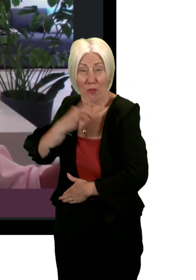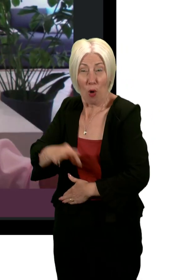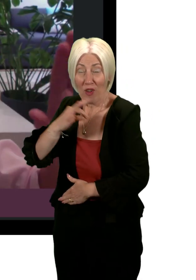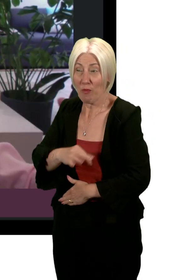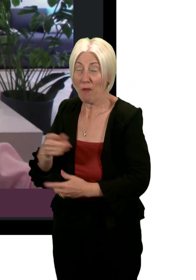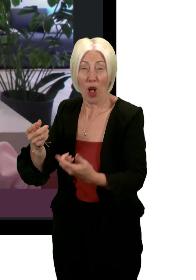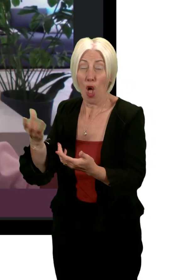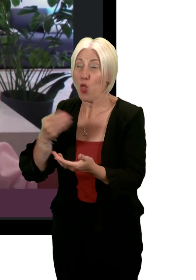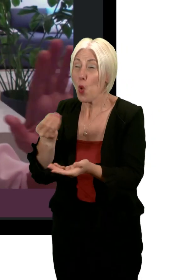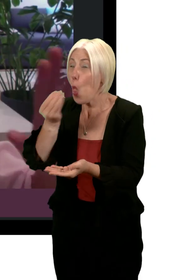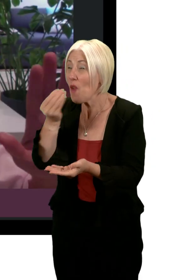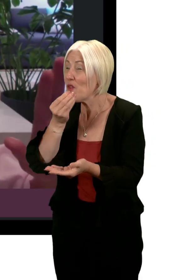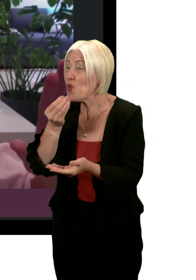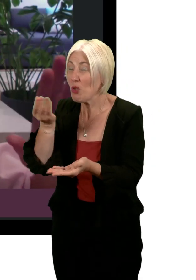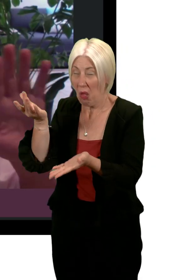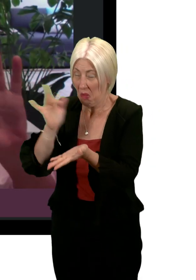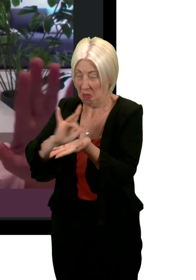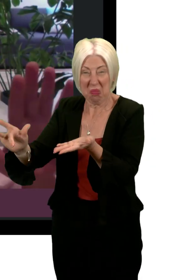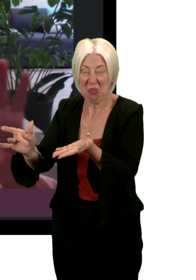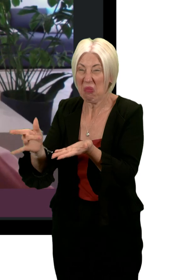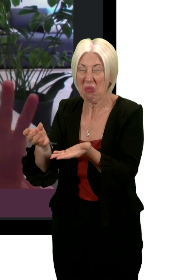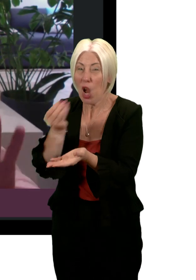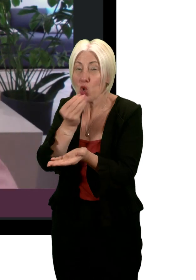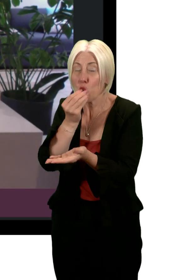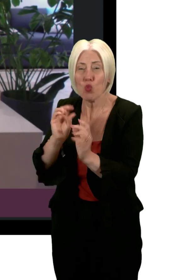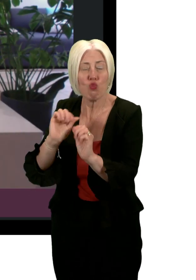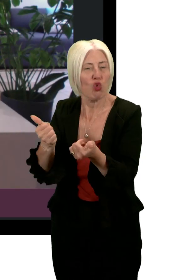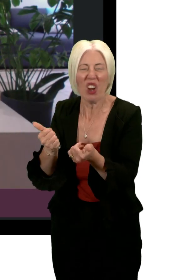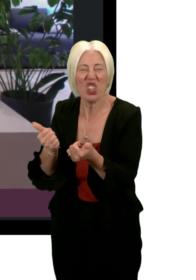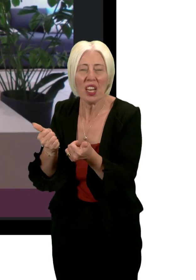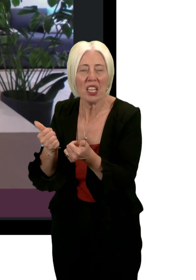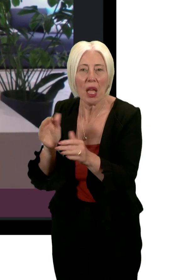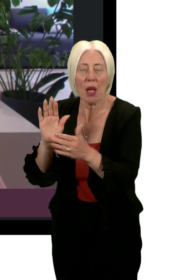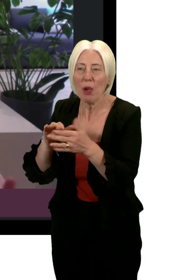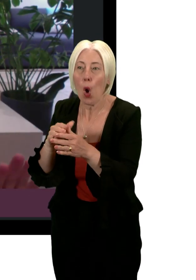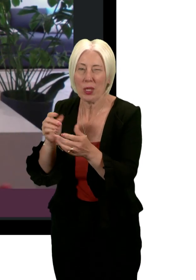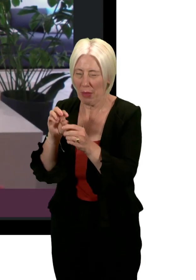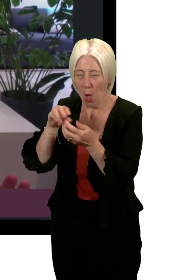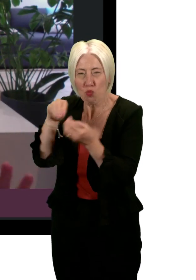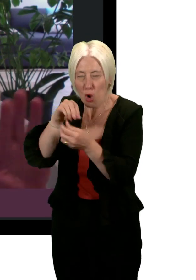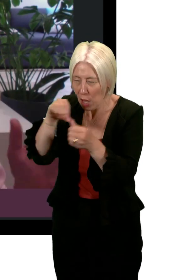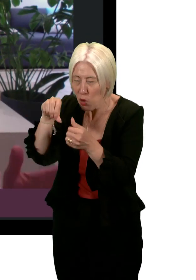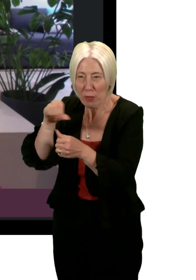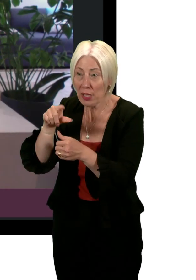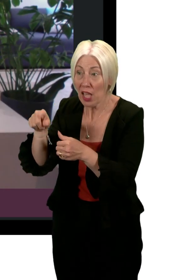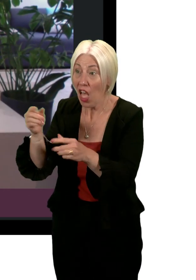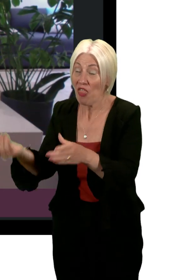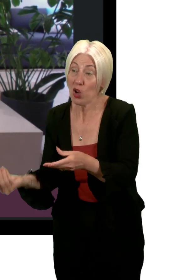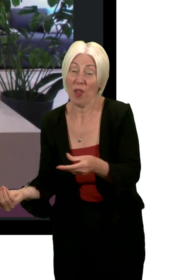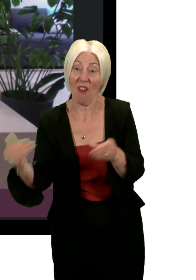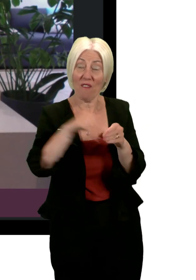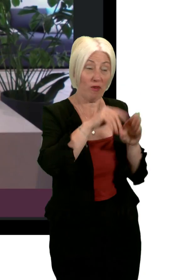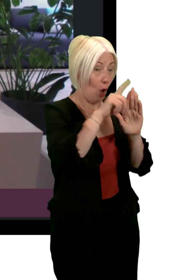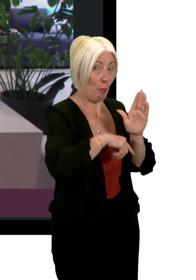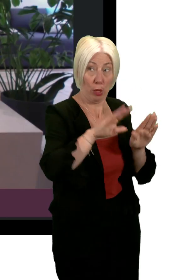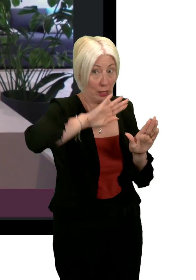healthy foods, ultra-processed junk foods. That's a fact. Now, they shouldn't be near the policy table, because they can contribute in terms